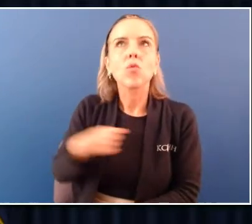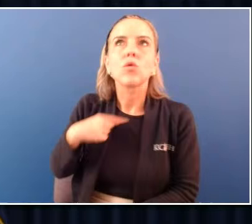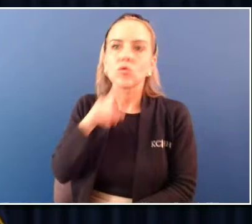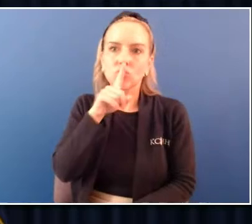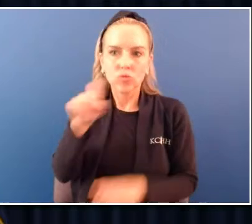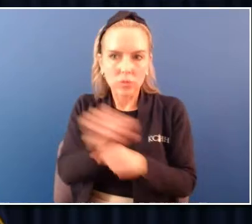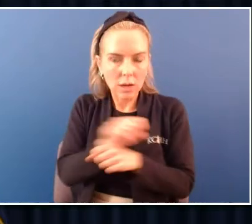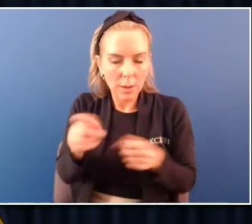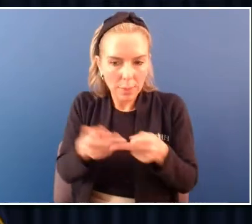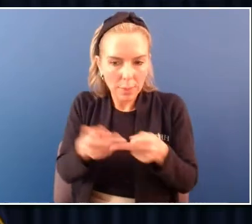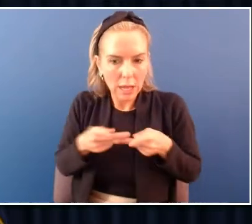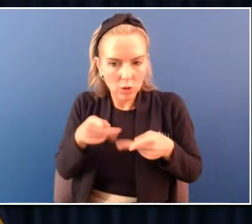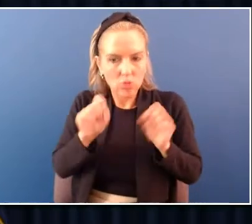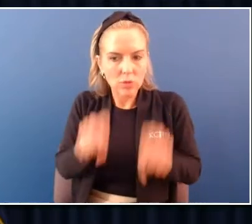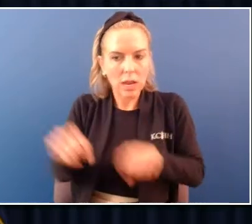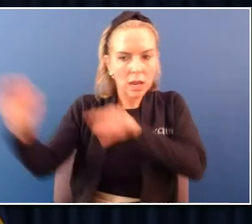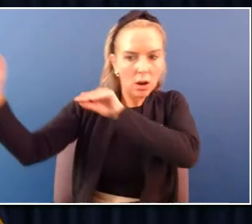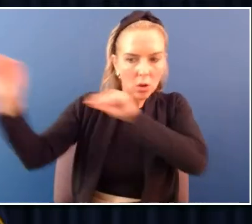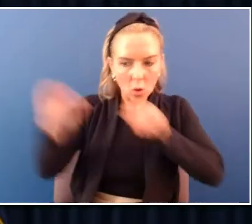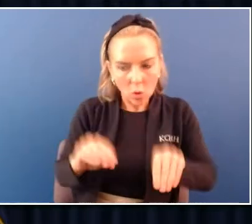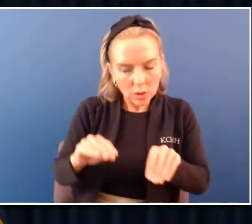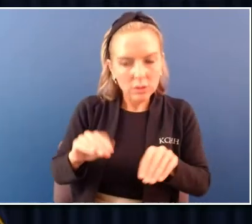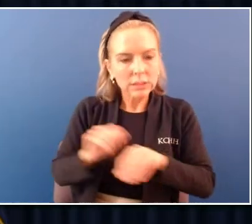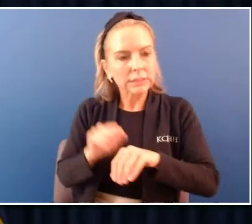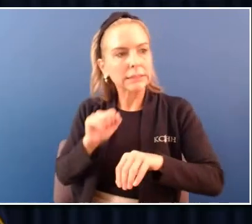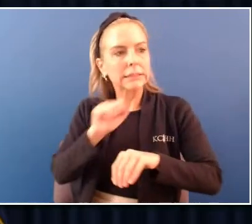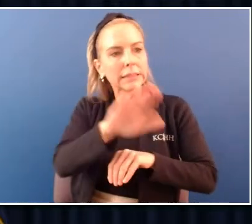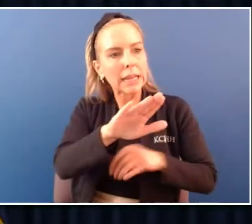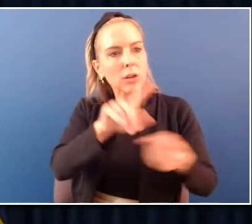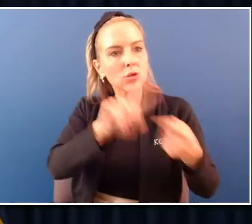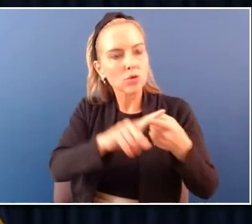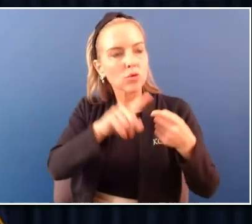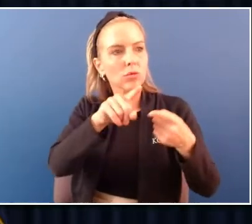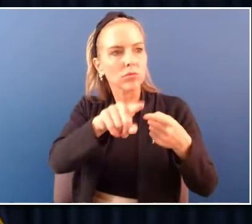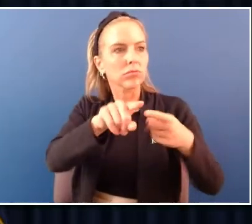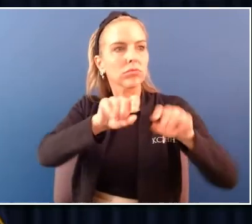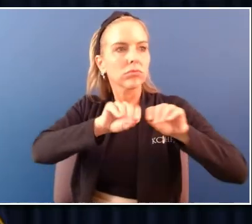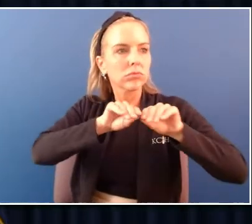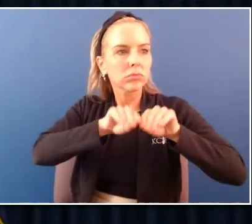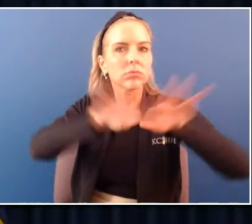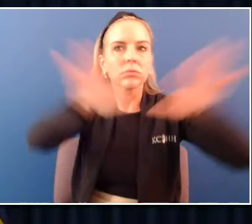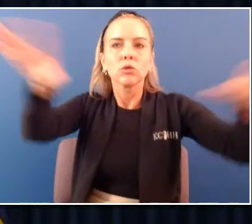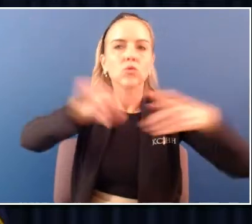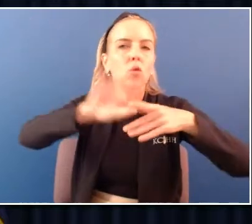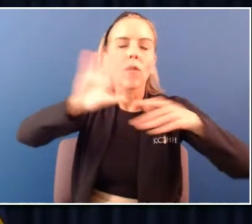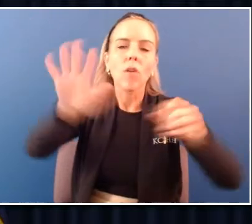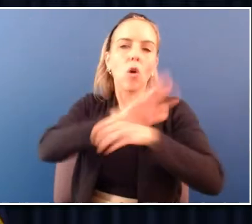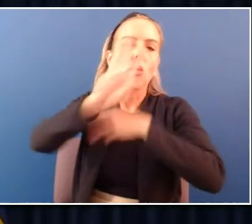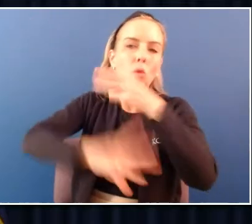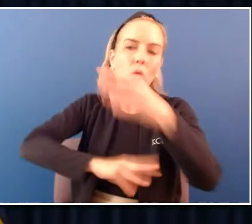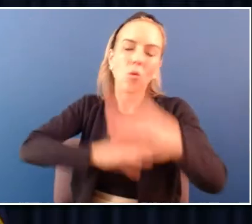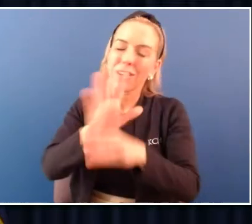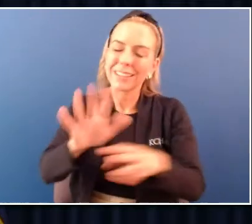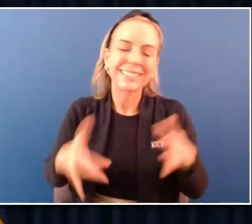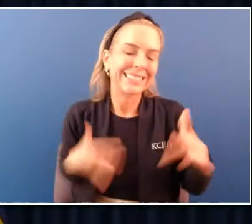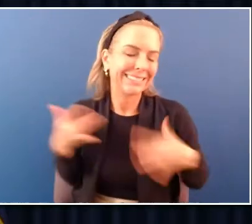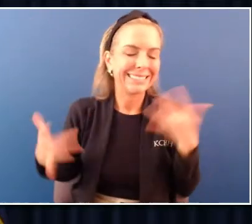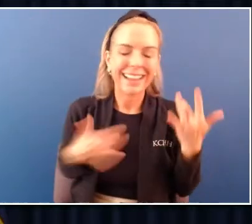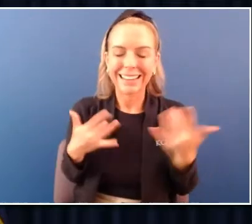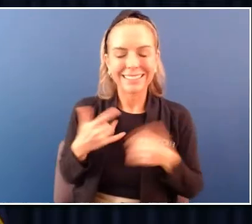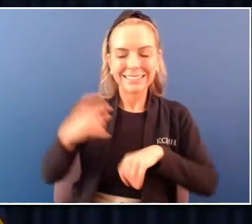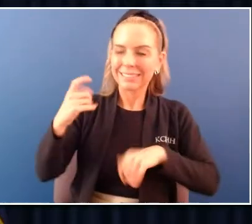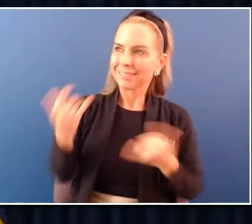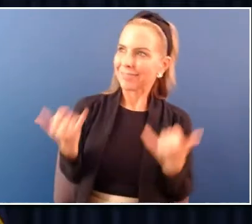can locate and send goods to the entire world. It's an exciting time to be a